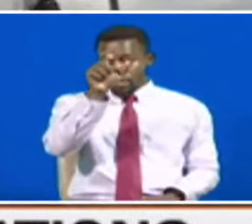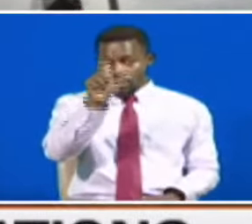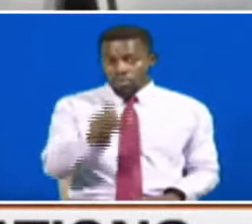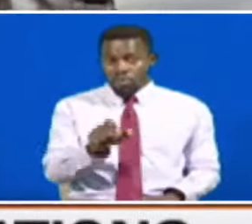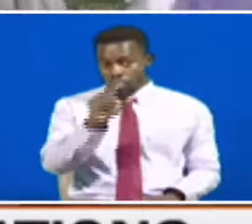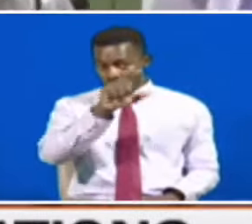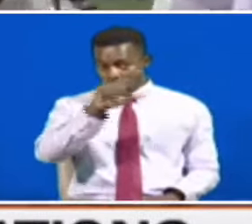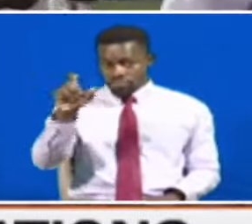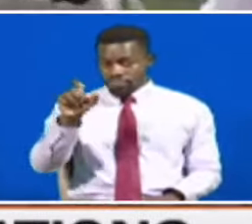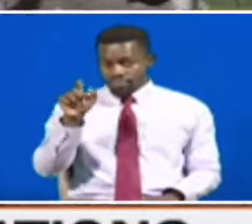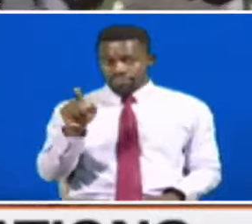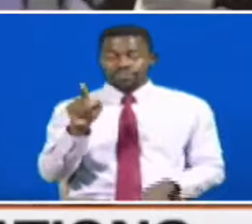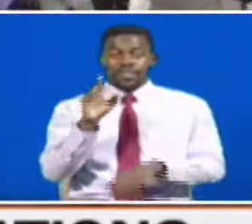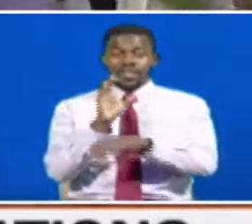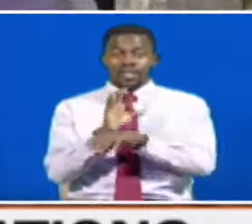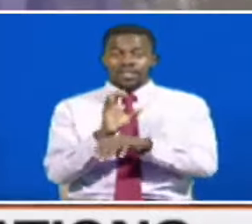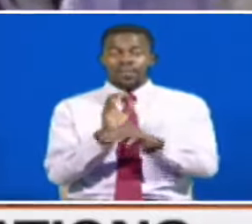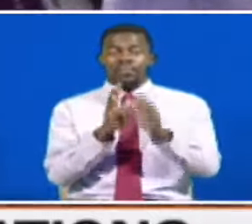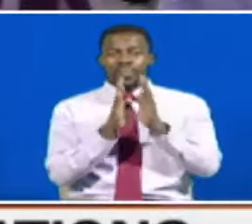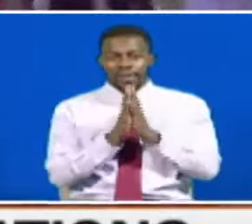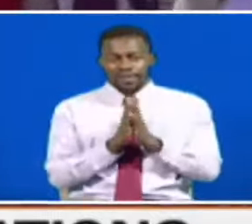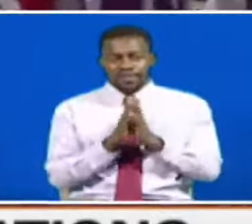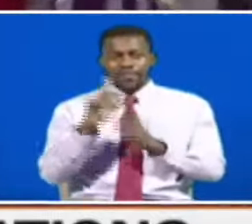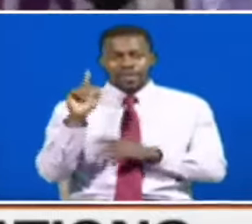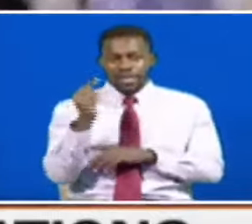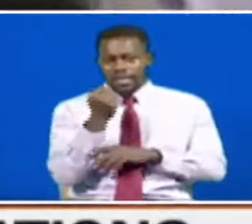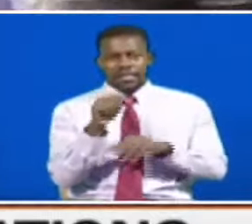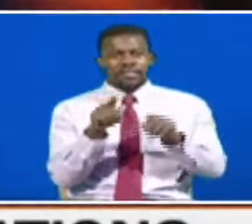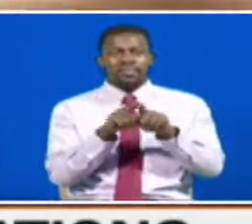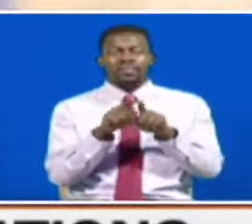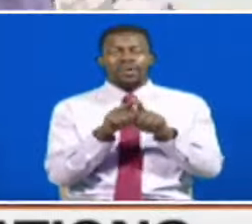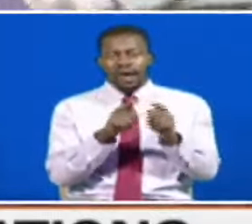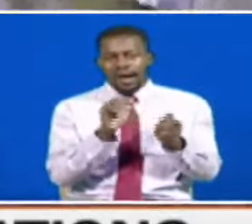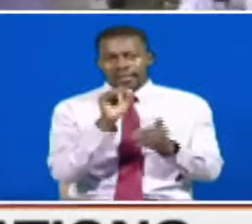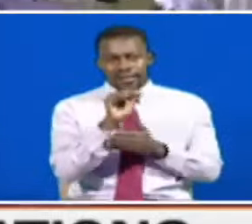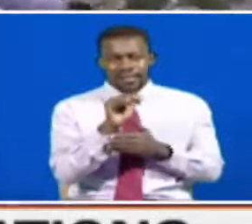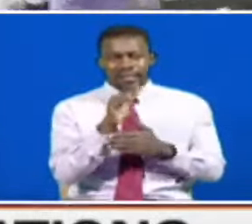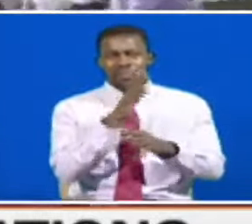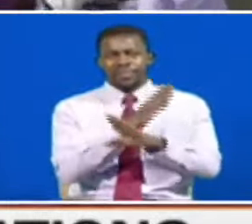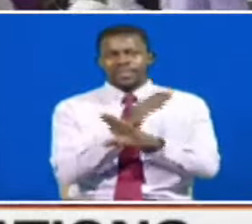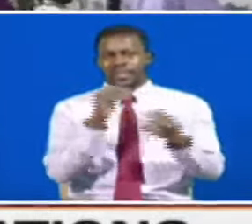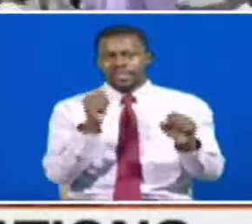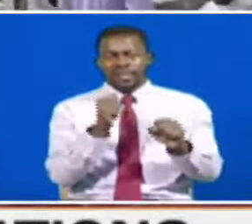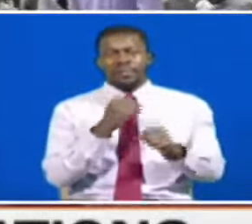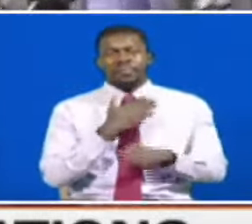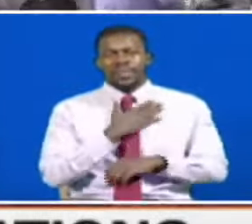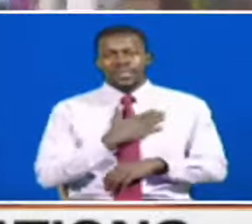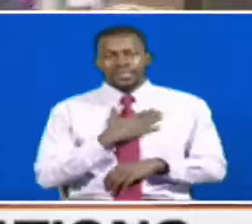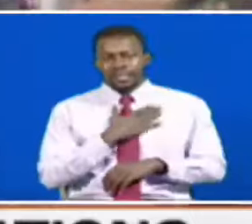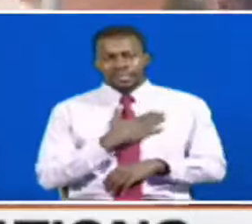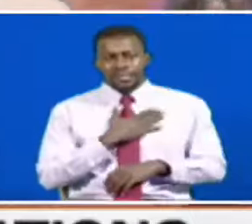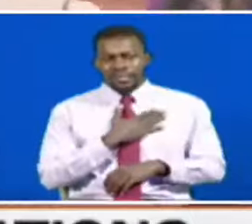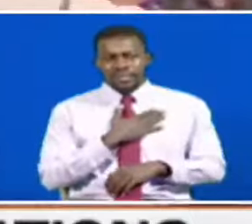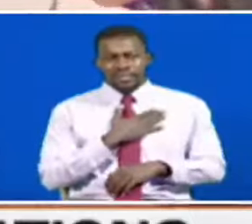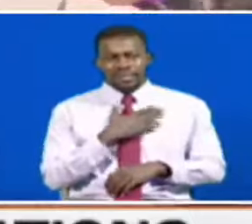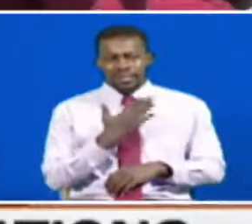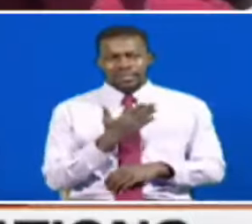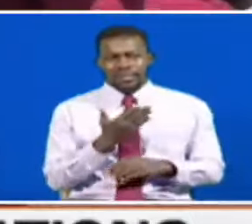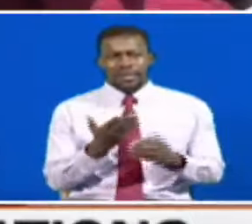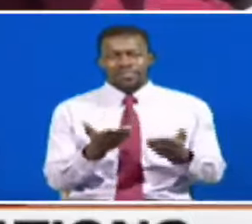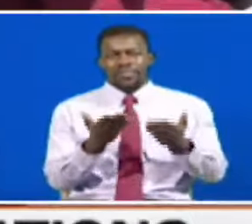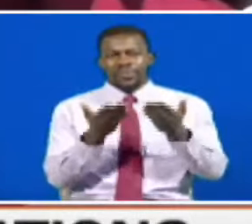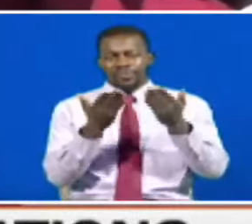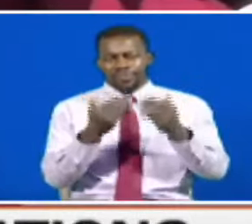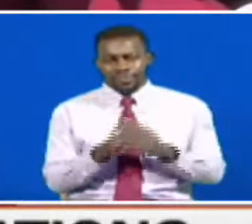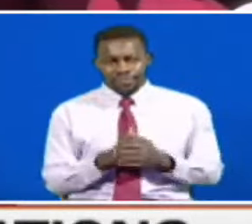harmony in the country and appealing to the president to address soaring commodity prices, straining household budgets.